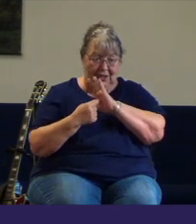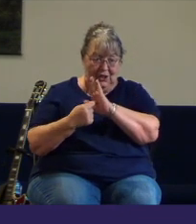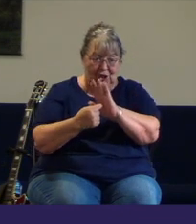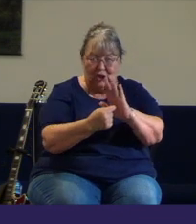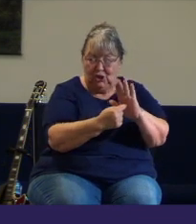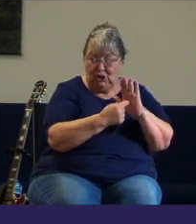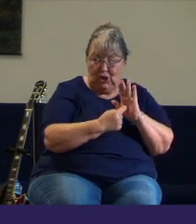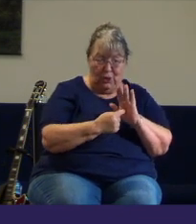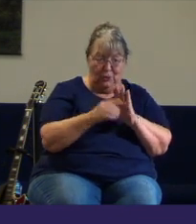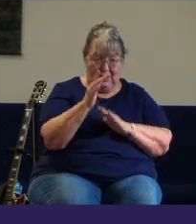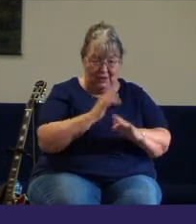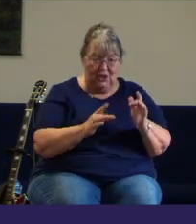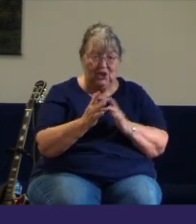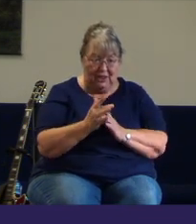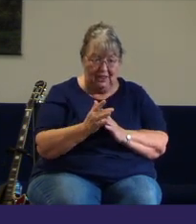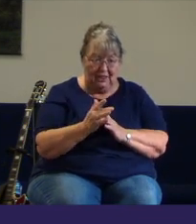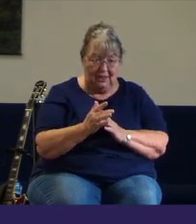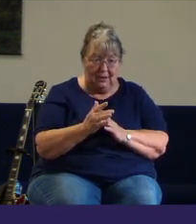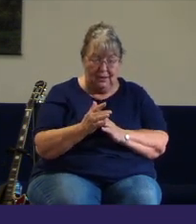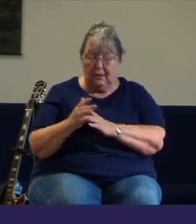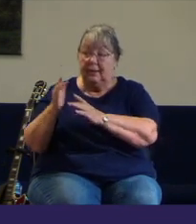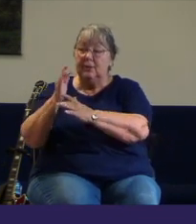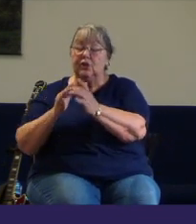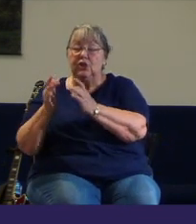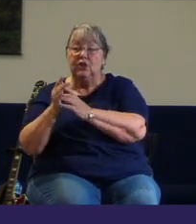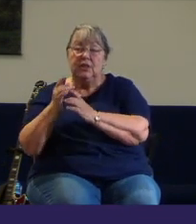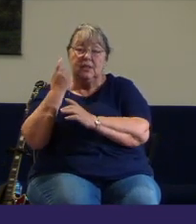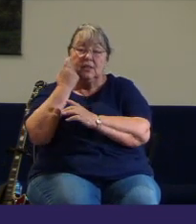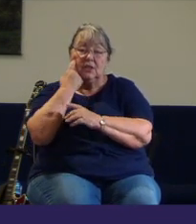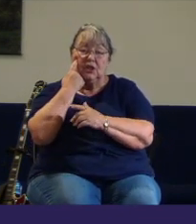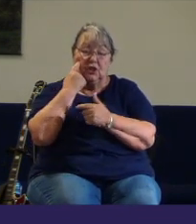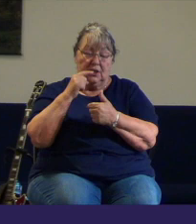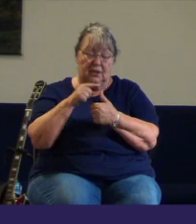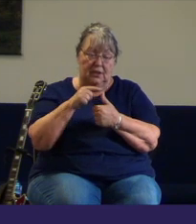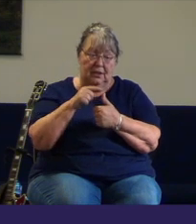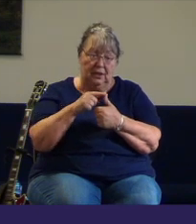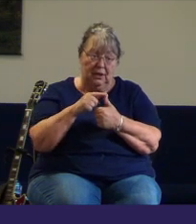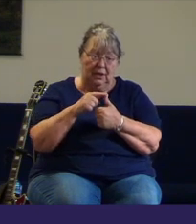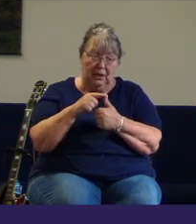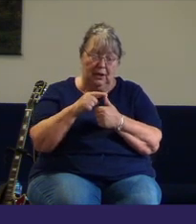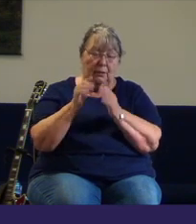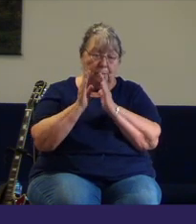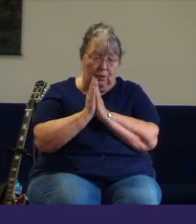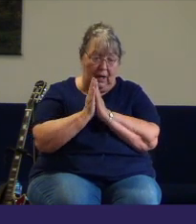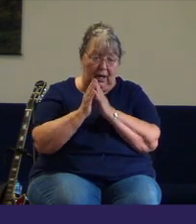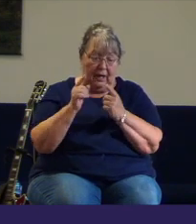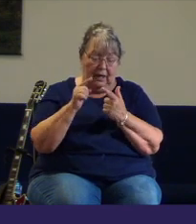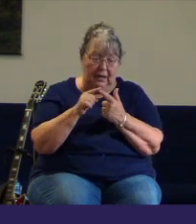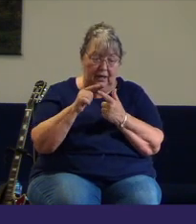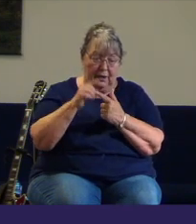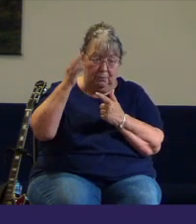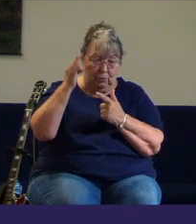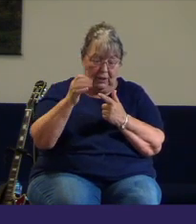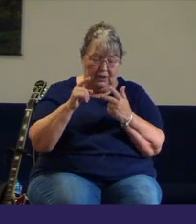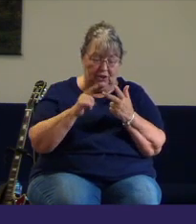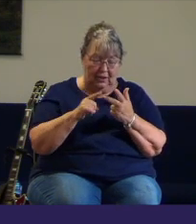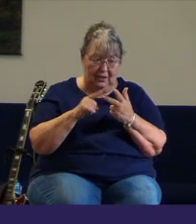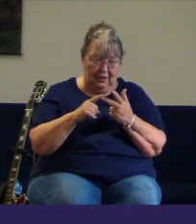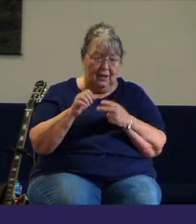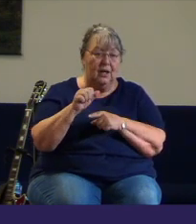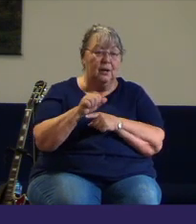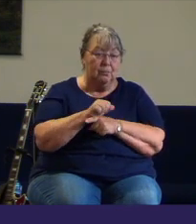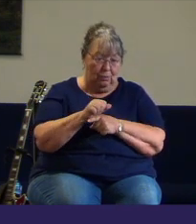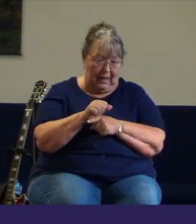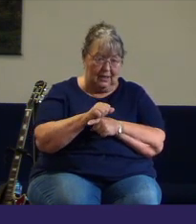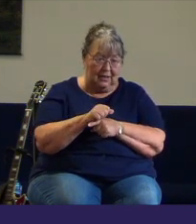Jesus didn't just pray and he didn't just preach, but he also practiced. I wanted to read this to you. Charles Spurgeon, the